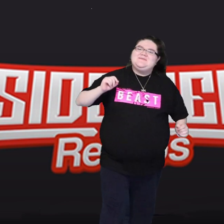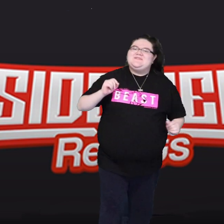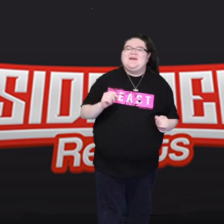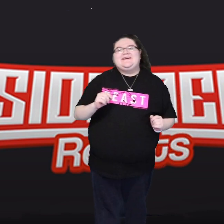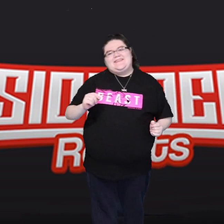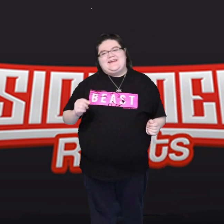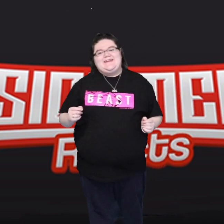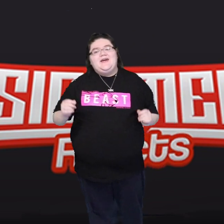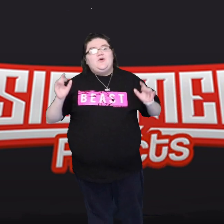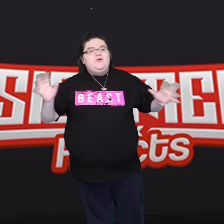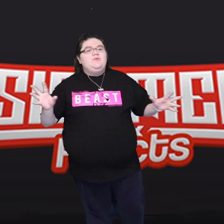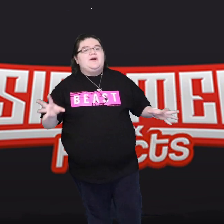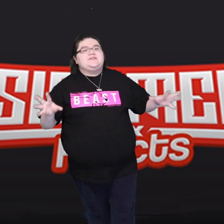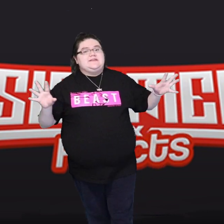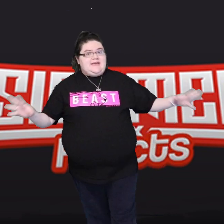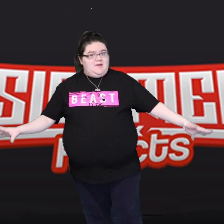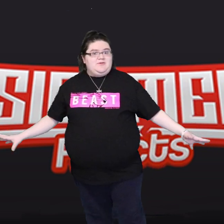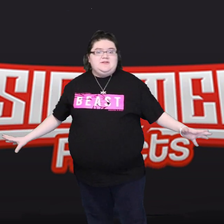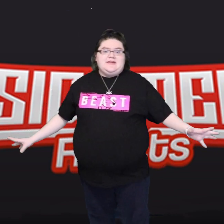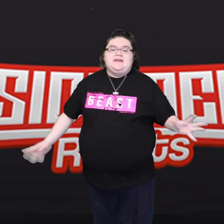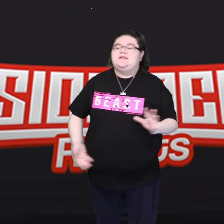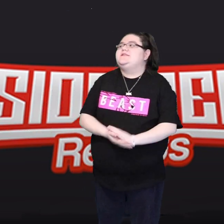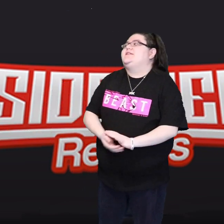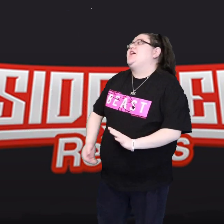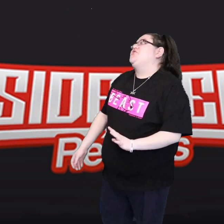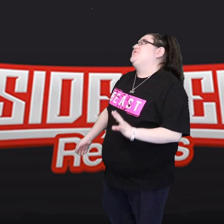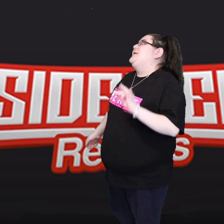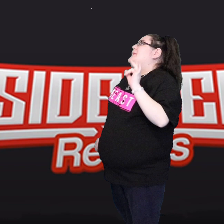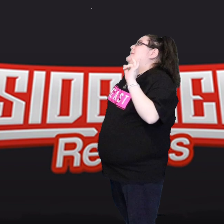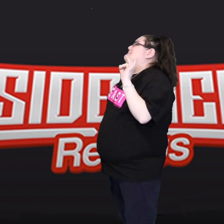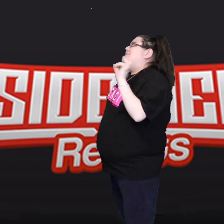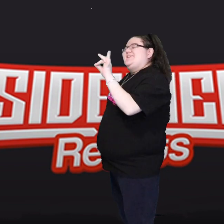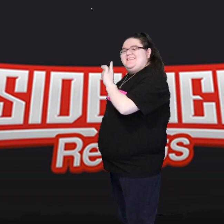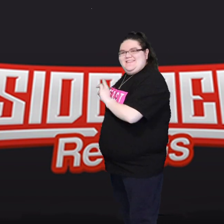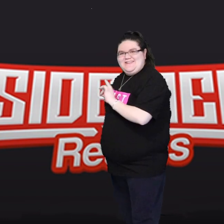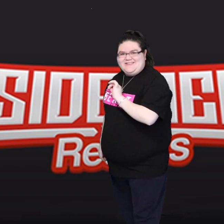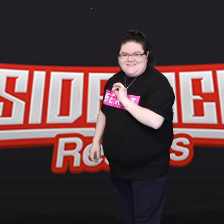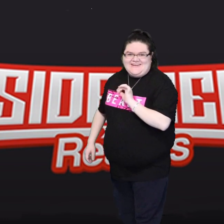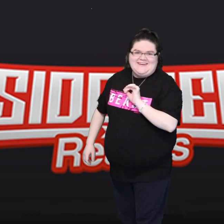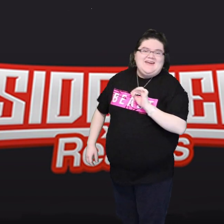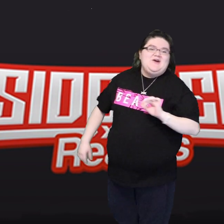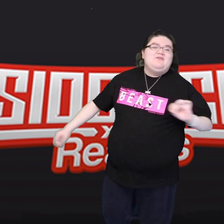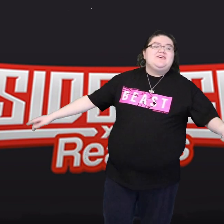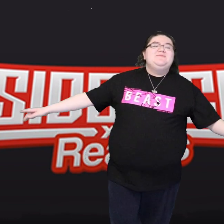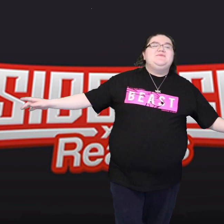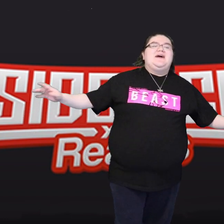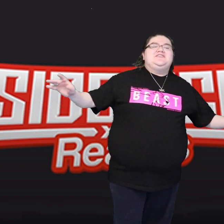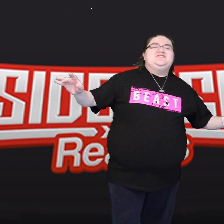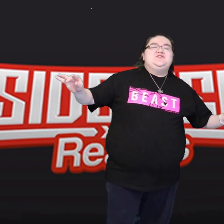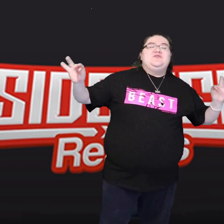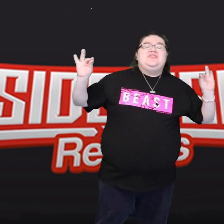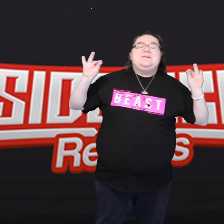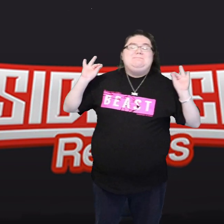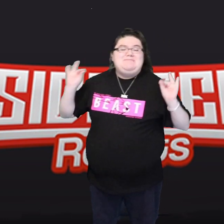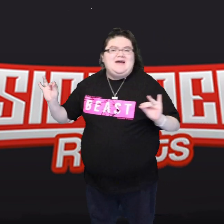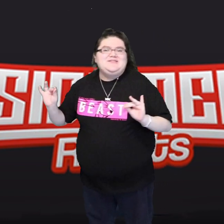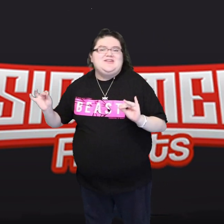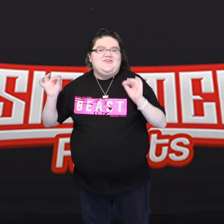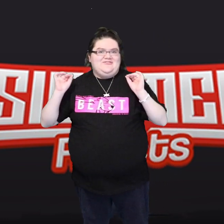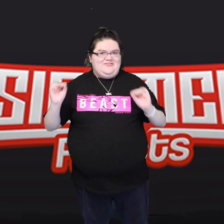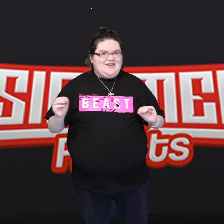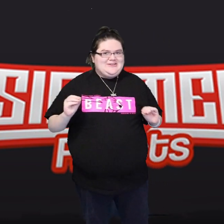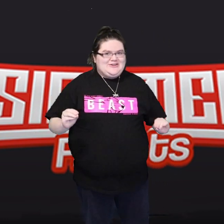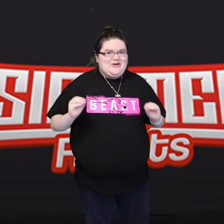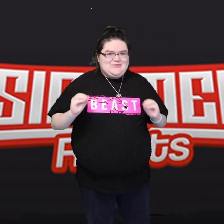Now, in the last Sidemen React that I did, we watched gamers getting scared. But in this one, we're going to be reacting to the